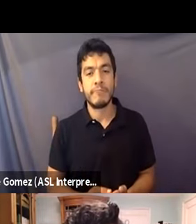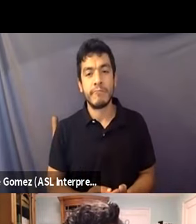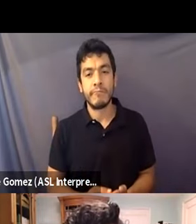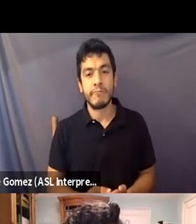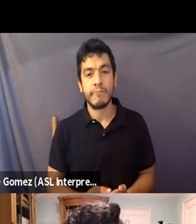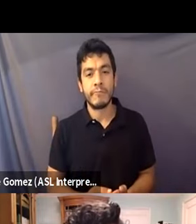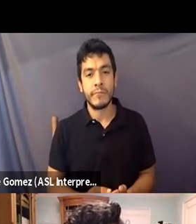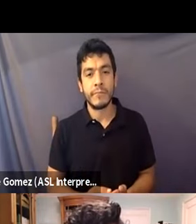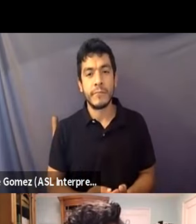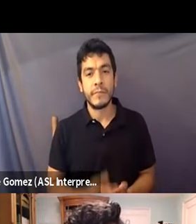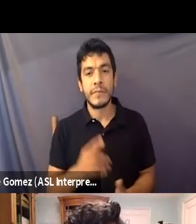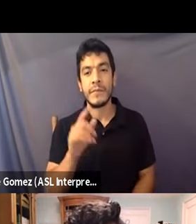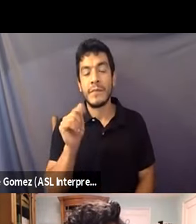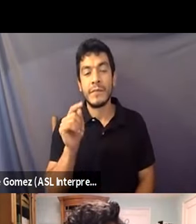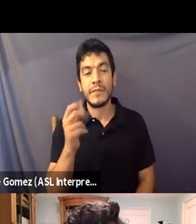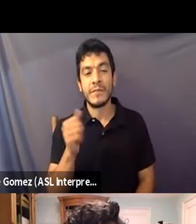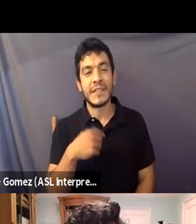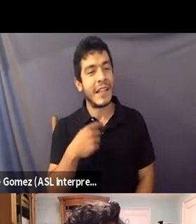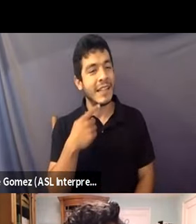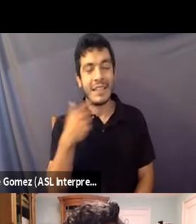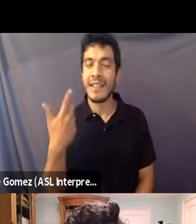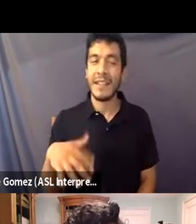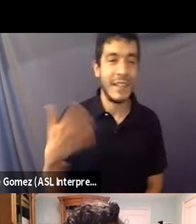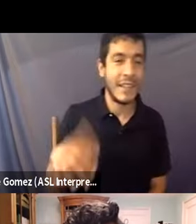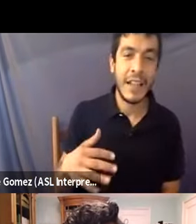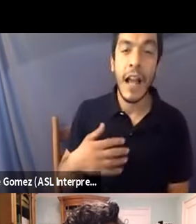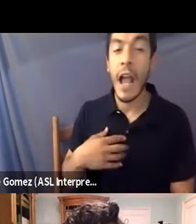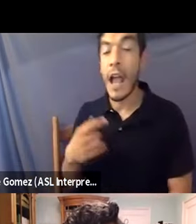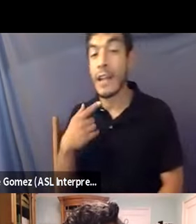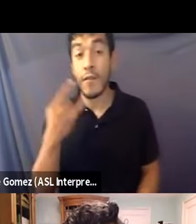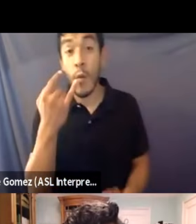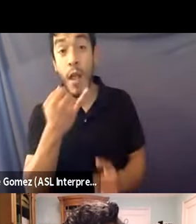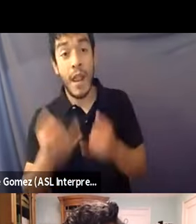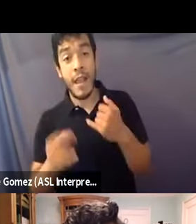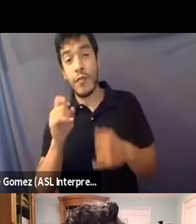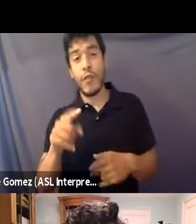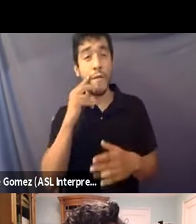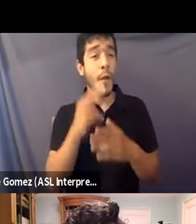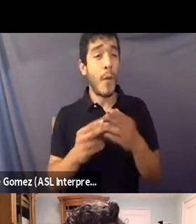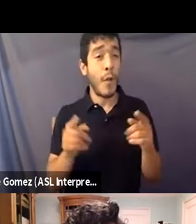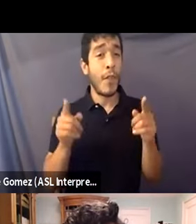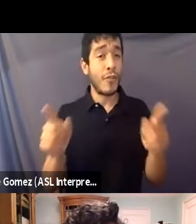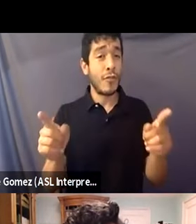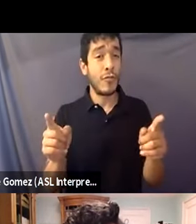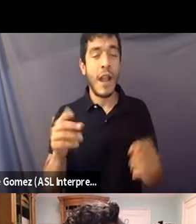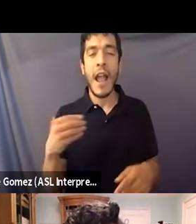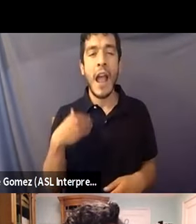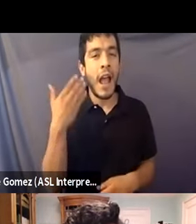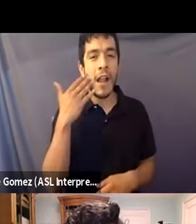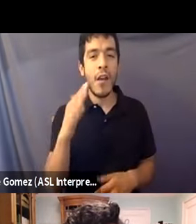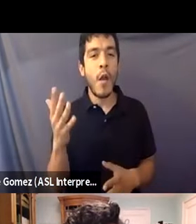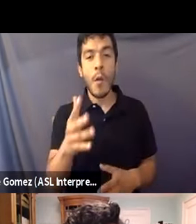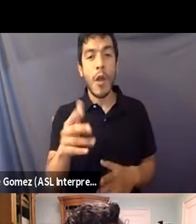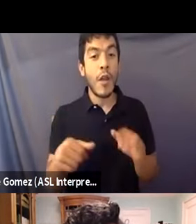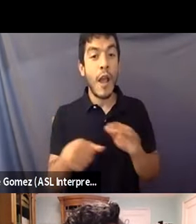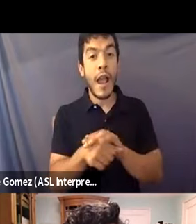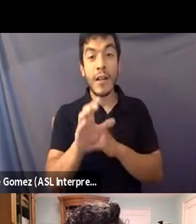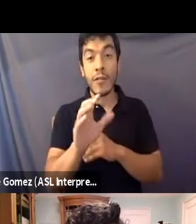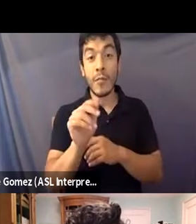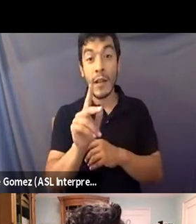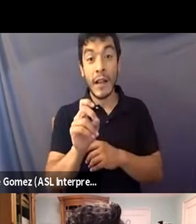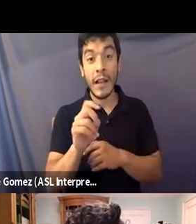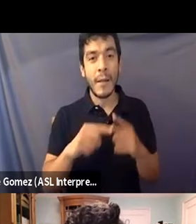Ashay, Ashay. Thank you, Stephanie. You know, have one last question for both you and Nse. And I don't know where you're hiding your cape, but I also know that you